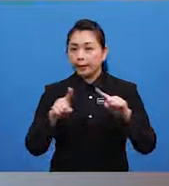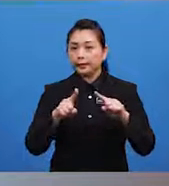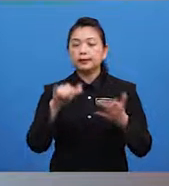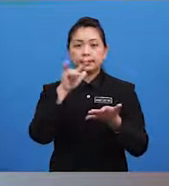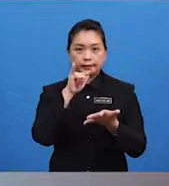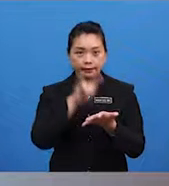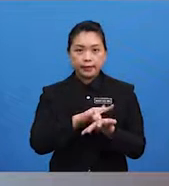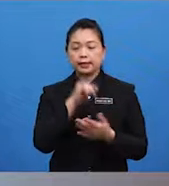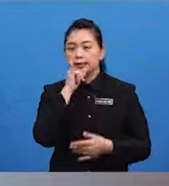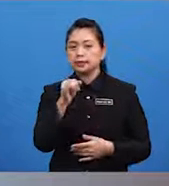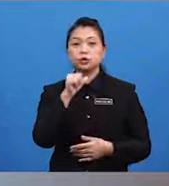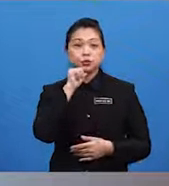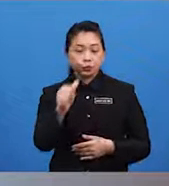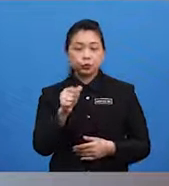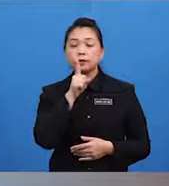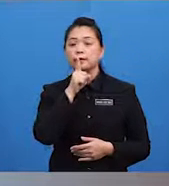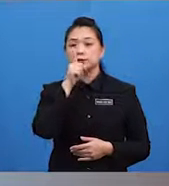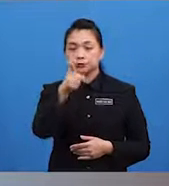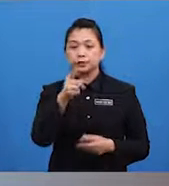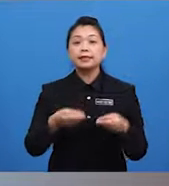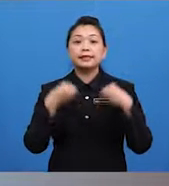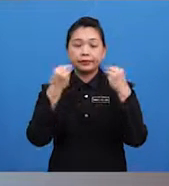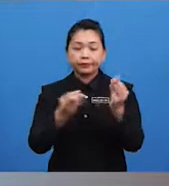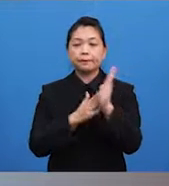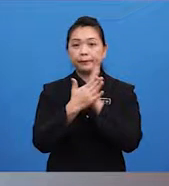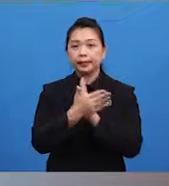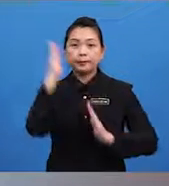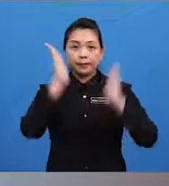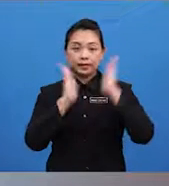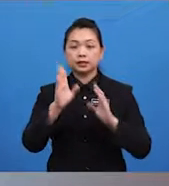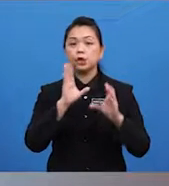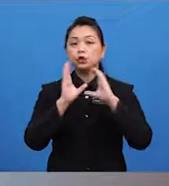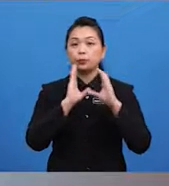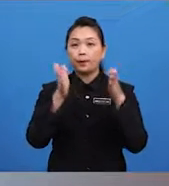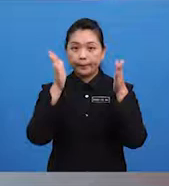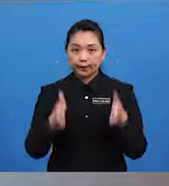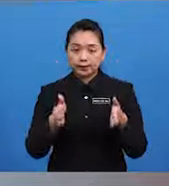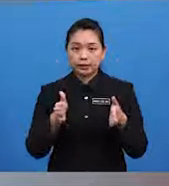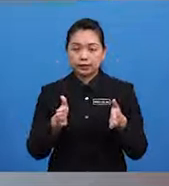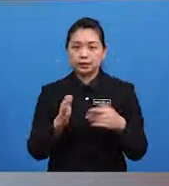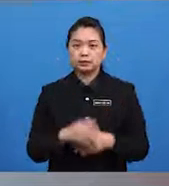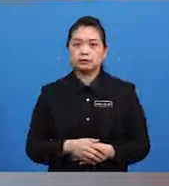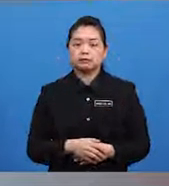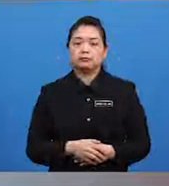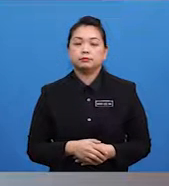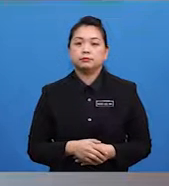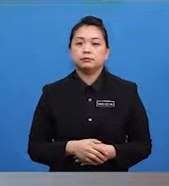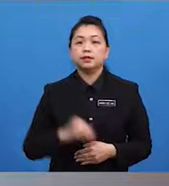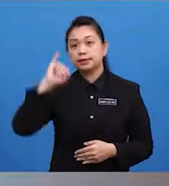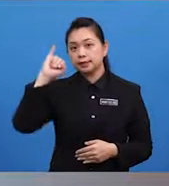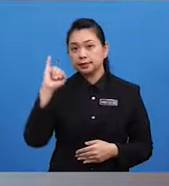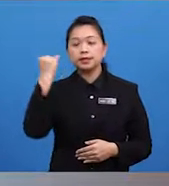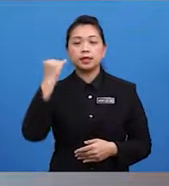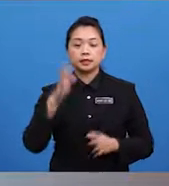assurance given by the Malaysia kitchen spokesperson. It was just a given